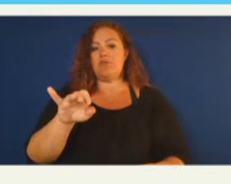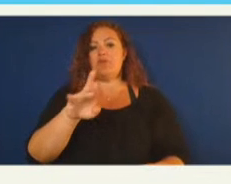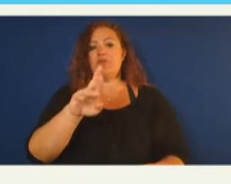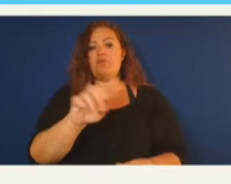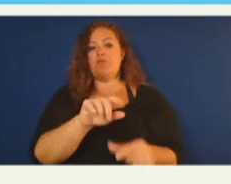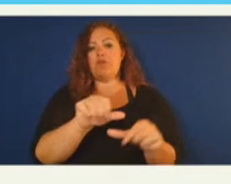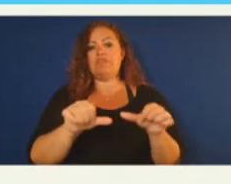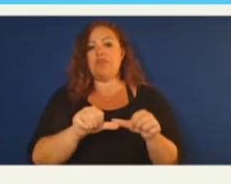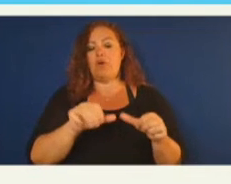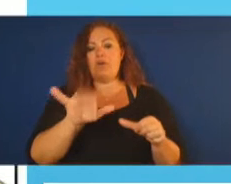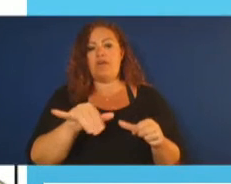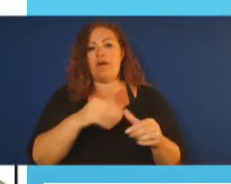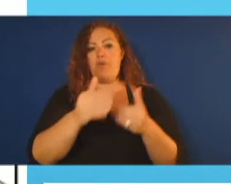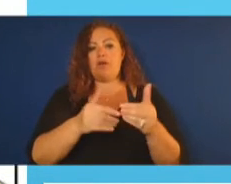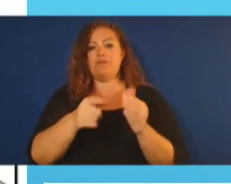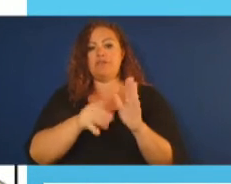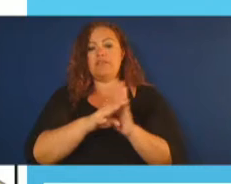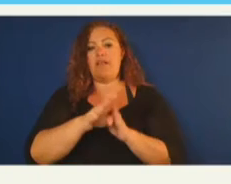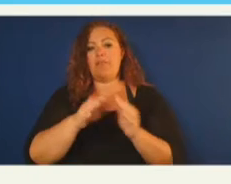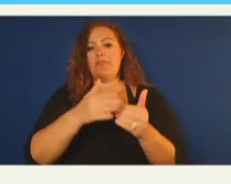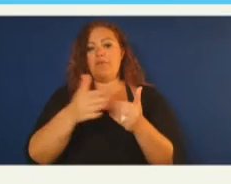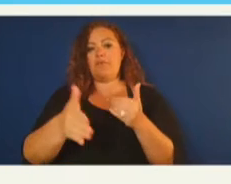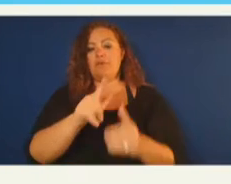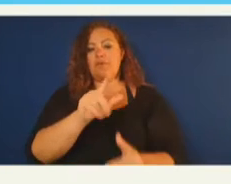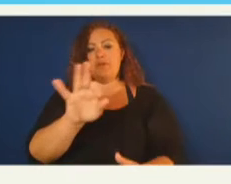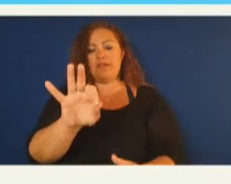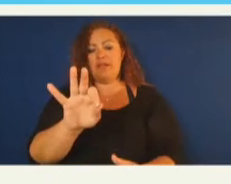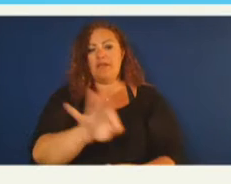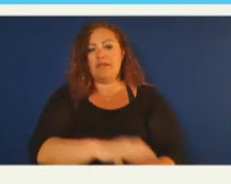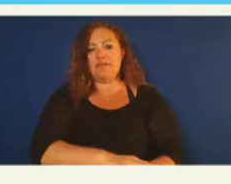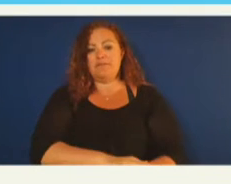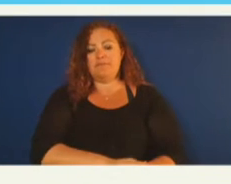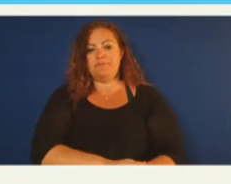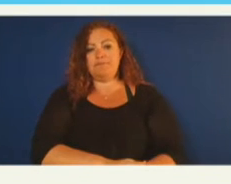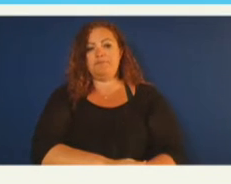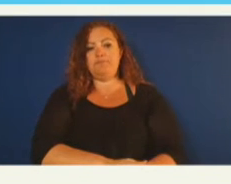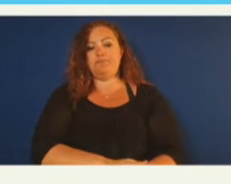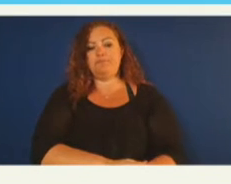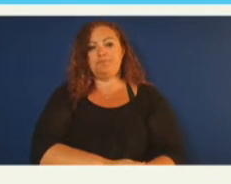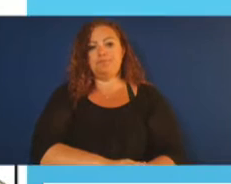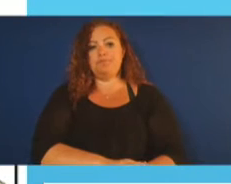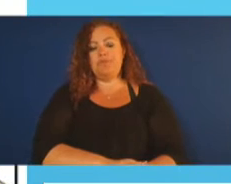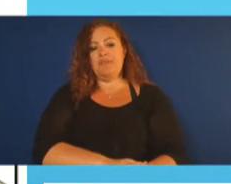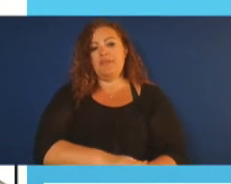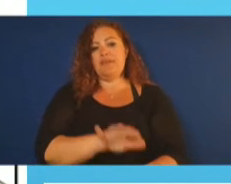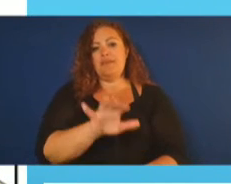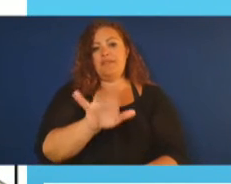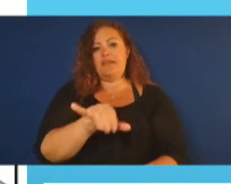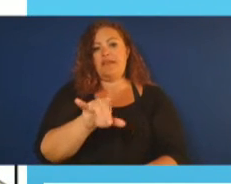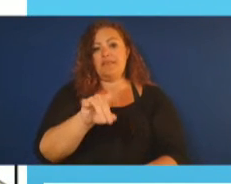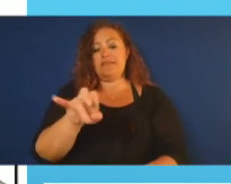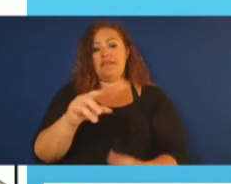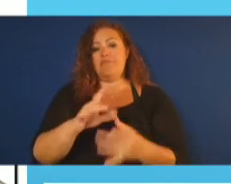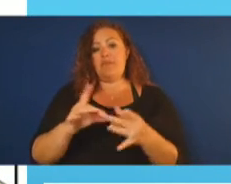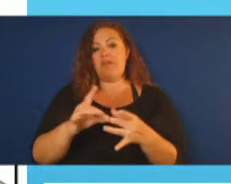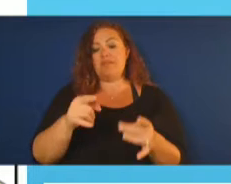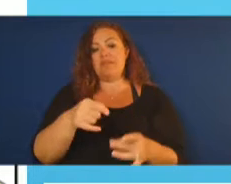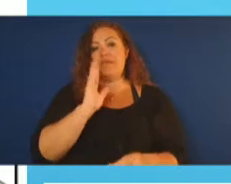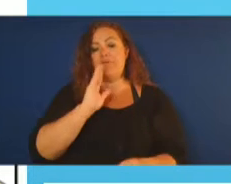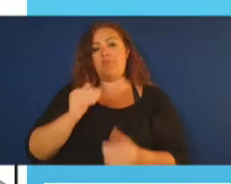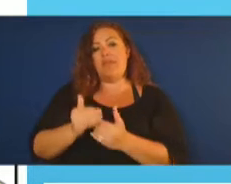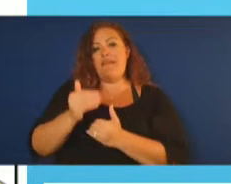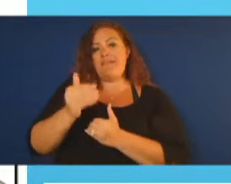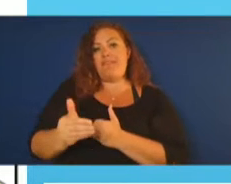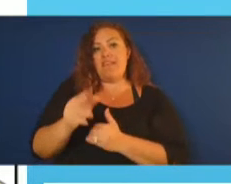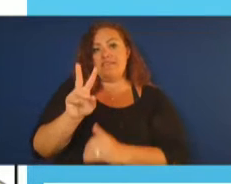developing this parcel right off 29 right there so this uh as Dave mentioned would be kind of a phase two